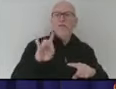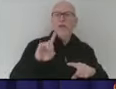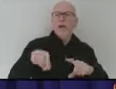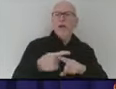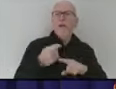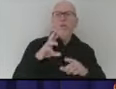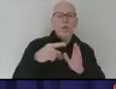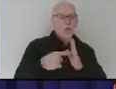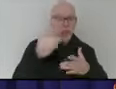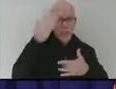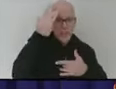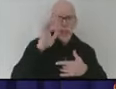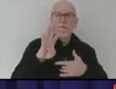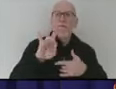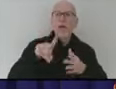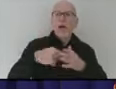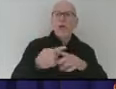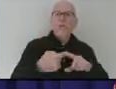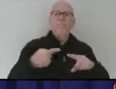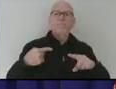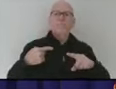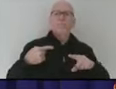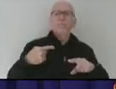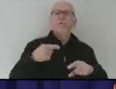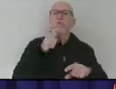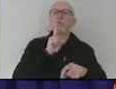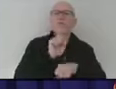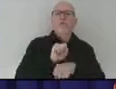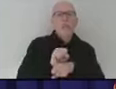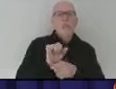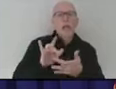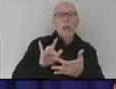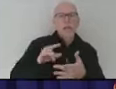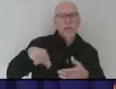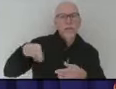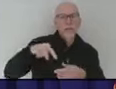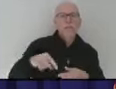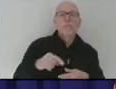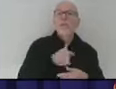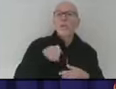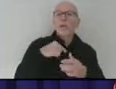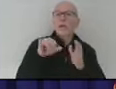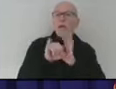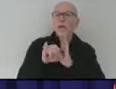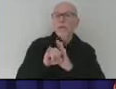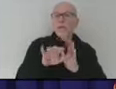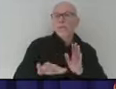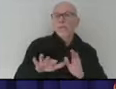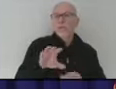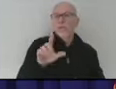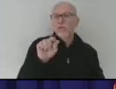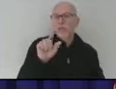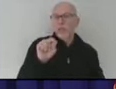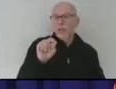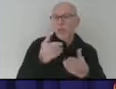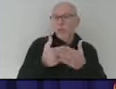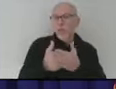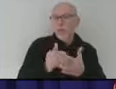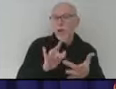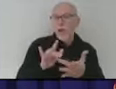to identify who is truly a close contact. From those interviews, we were able to identify approximately 20 close contacts who needed